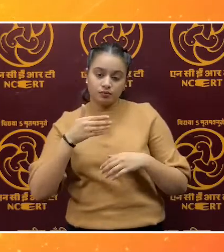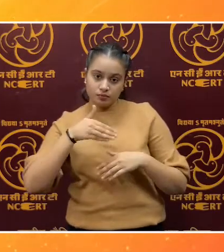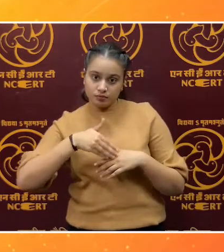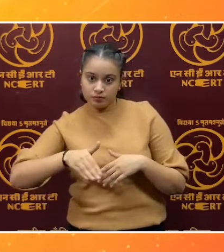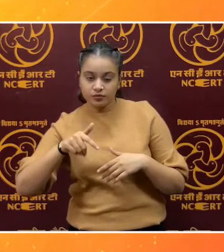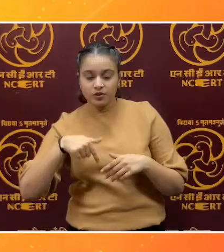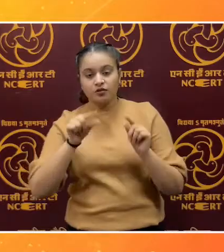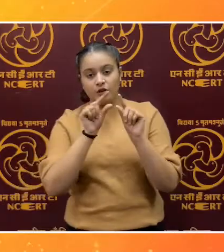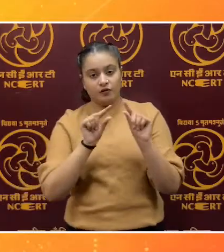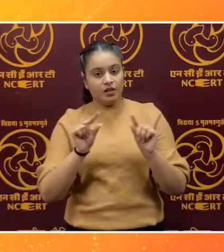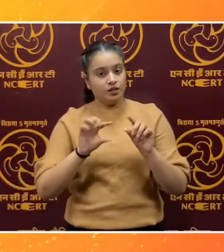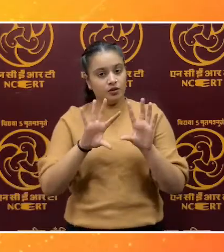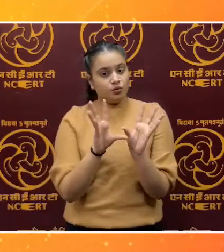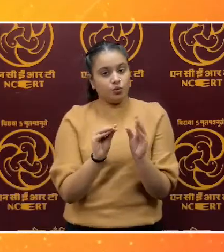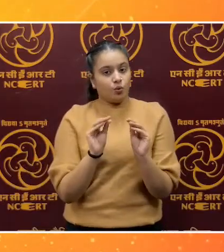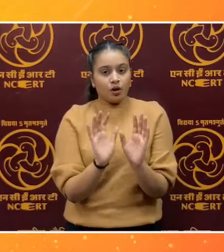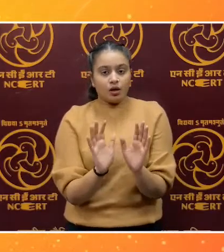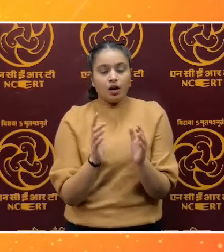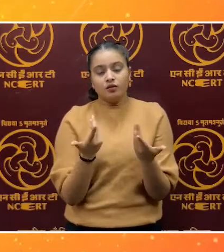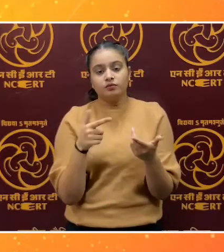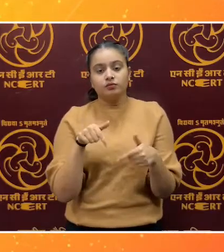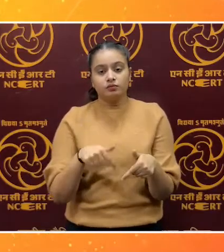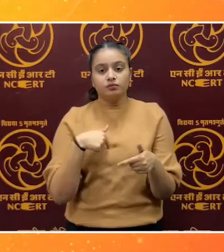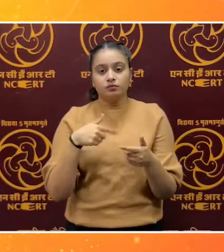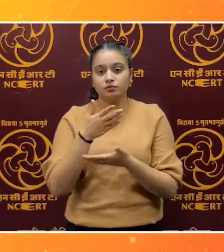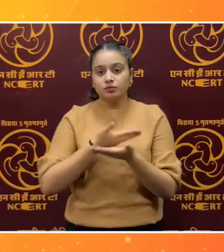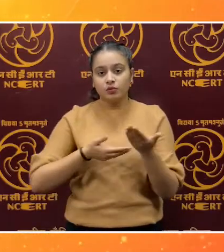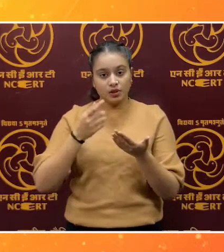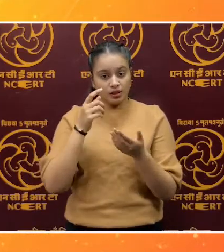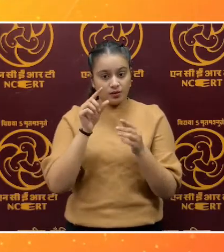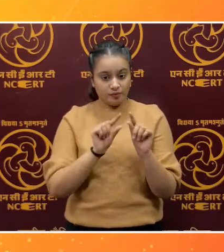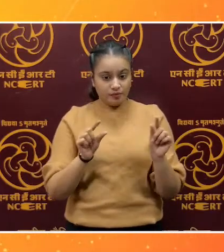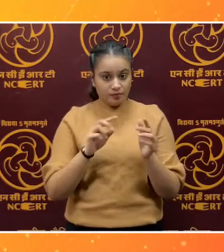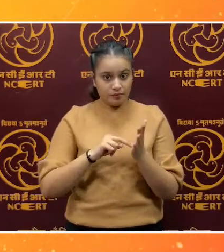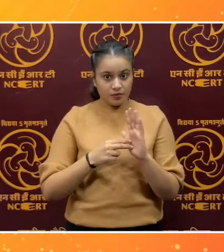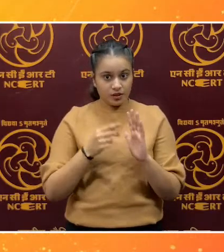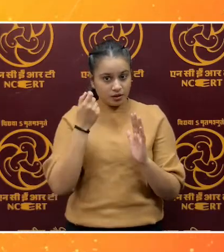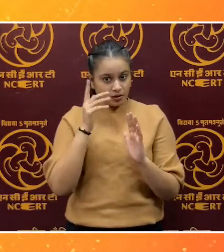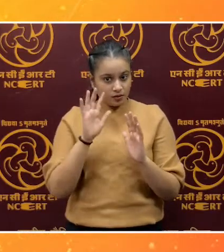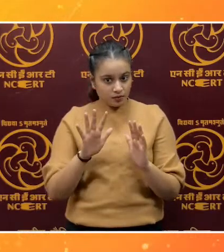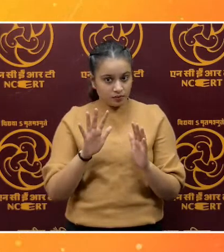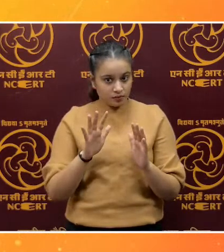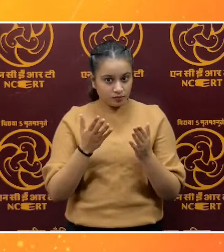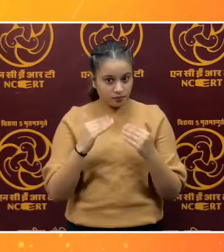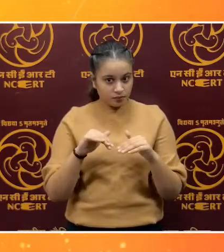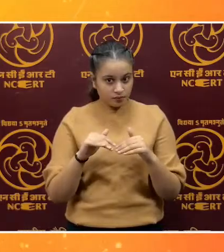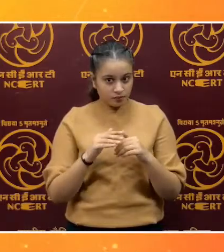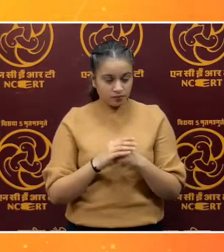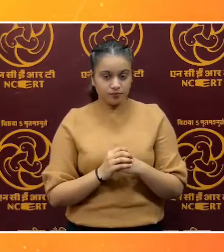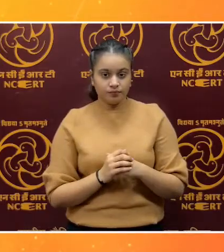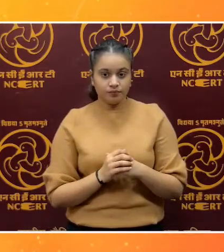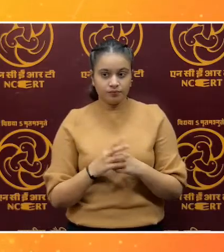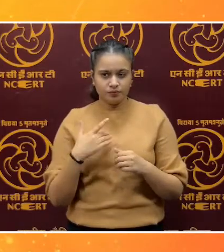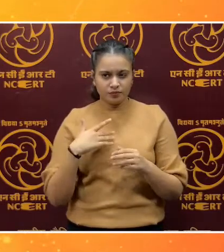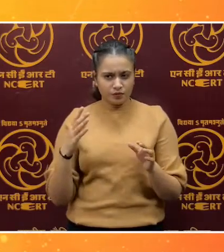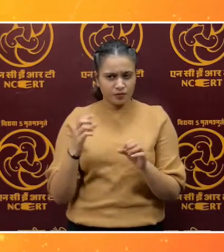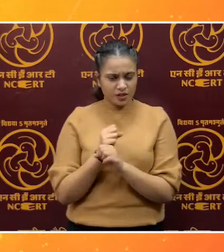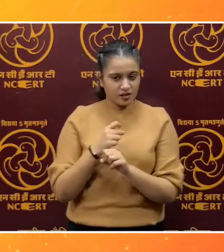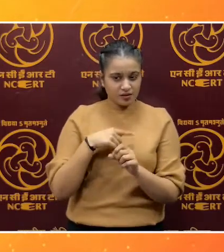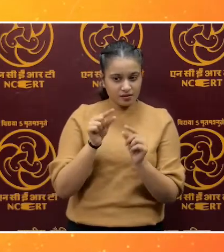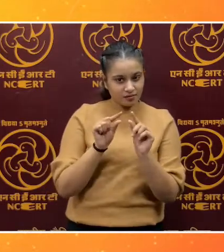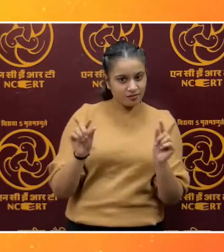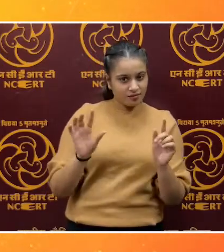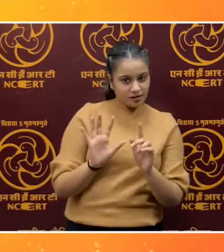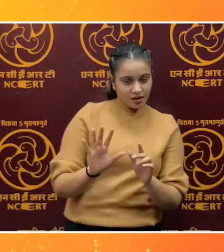these are the phrases which we have come to know the meaning of. You have skipped came across. Sorry. Came across.